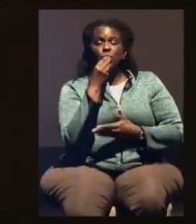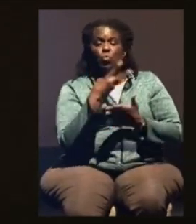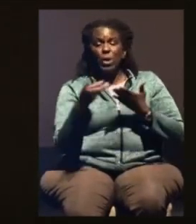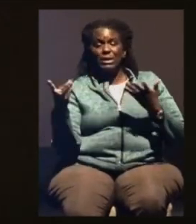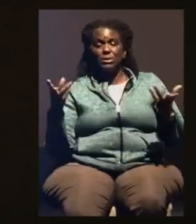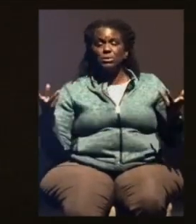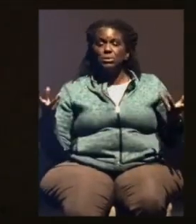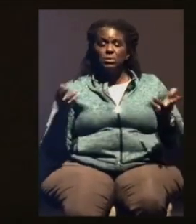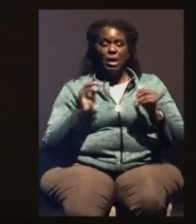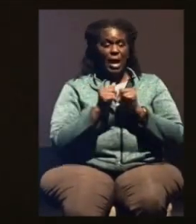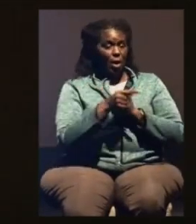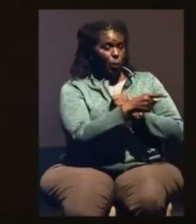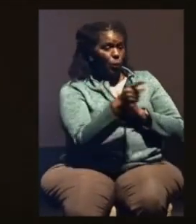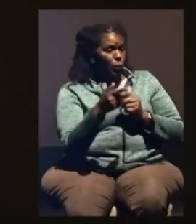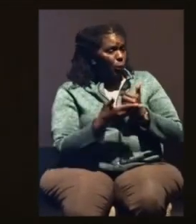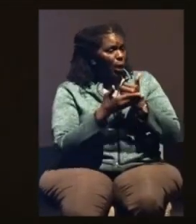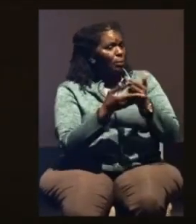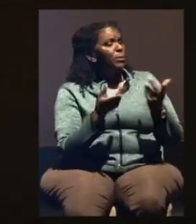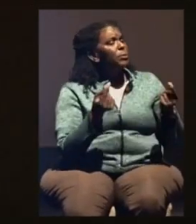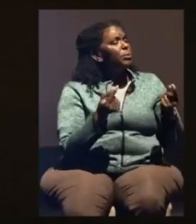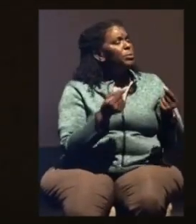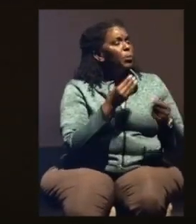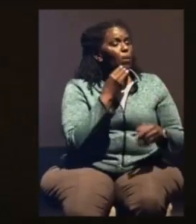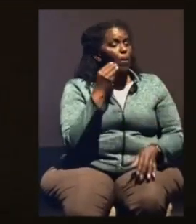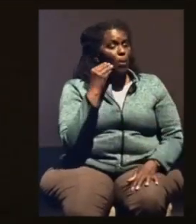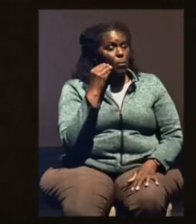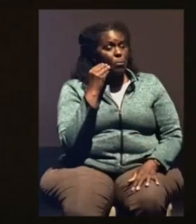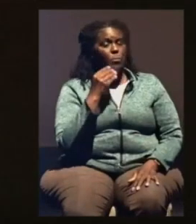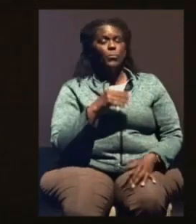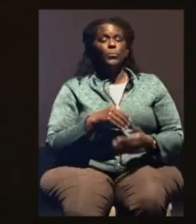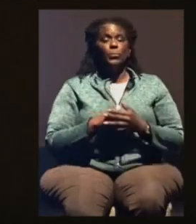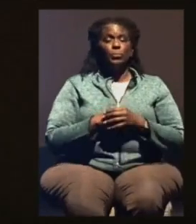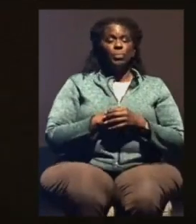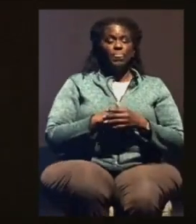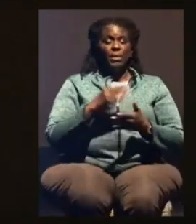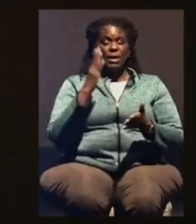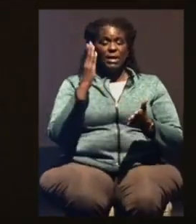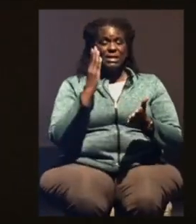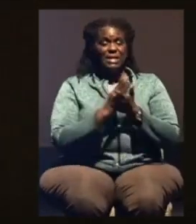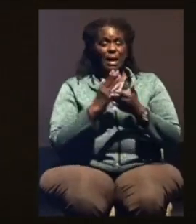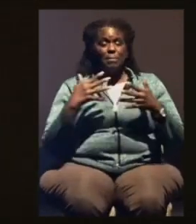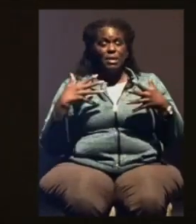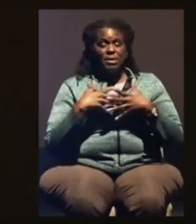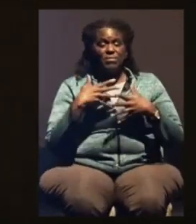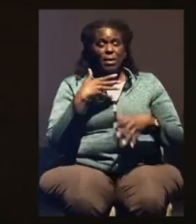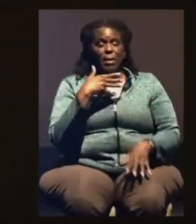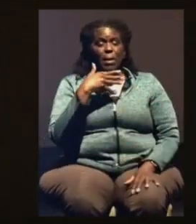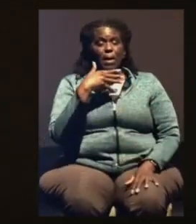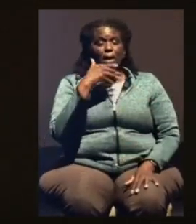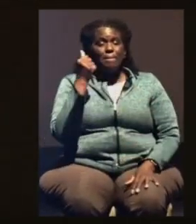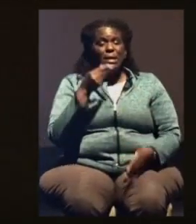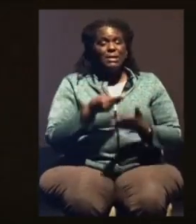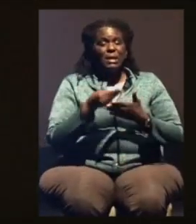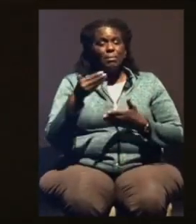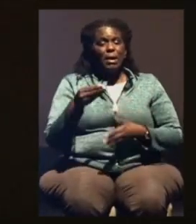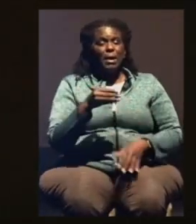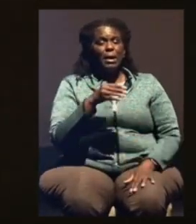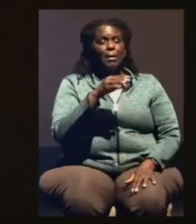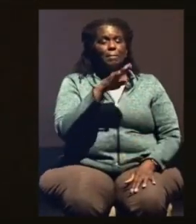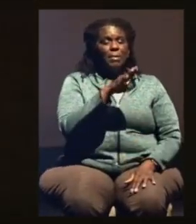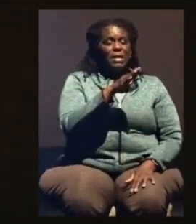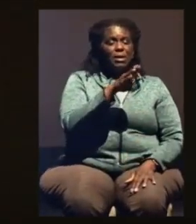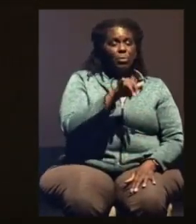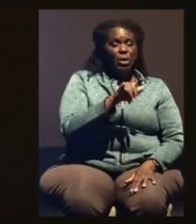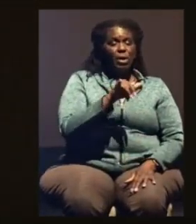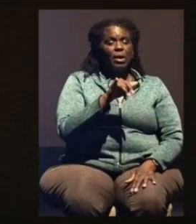So how can you help and what can you do at home? Well, one, stop being afraid of best buy dates, the BY, best buy. It's not